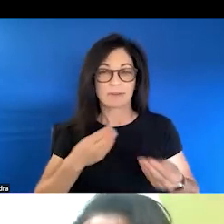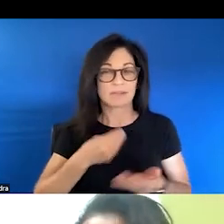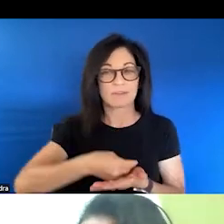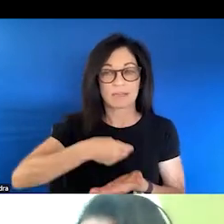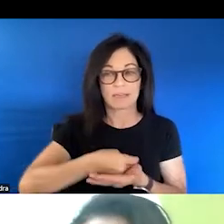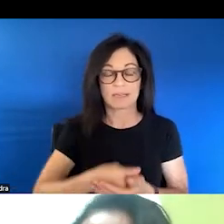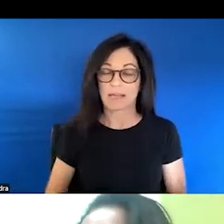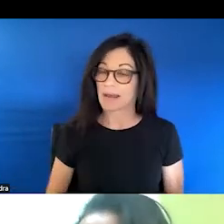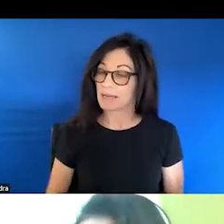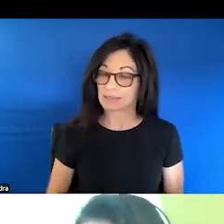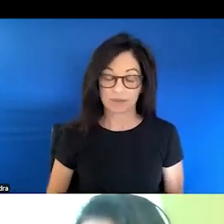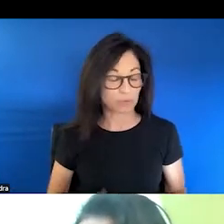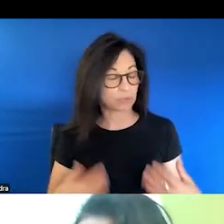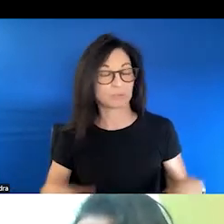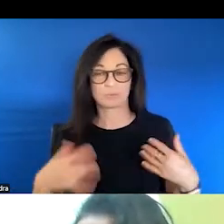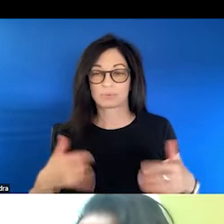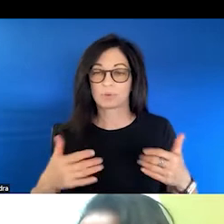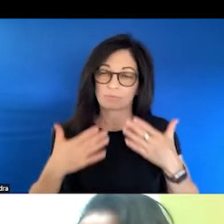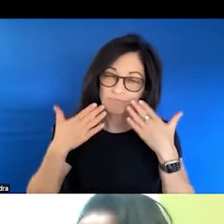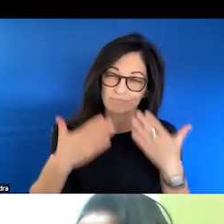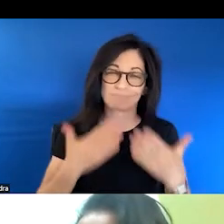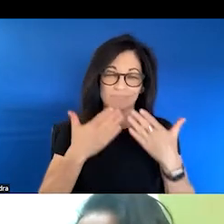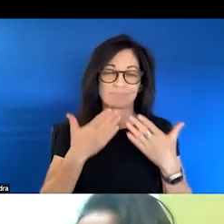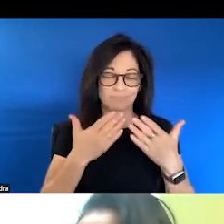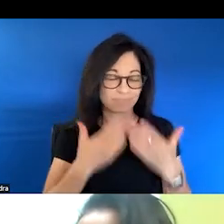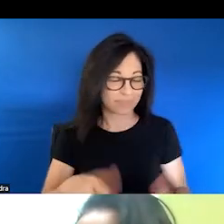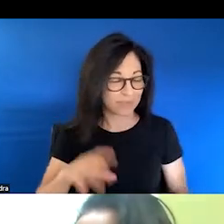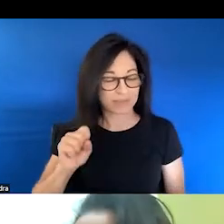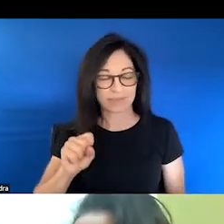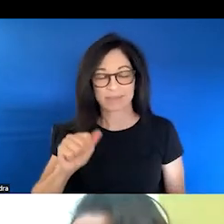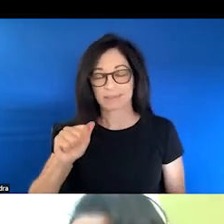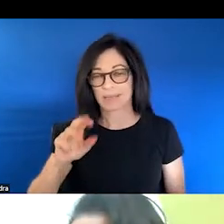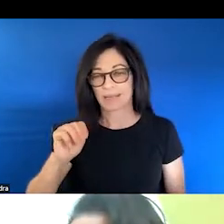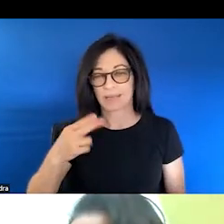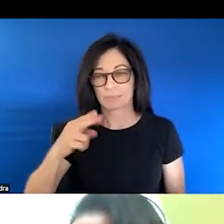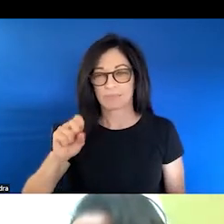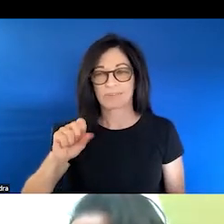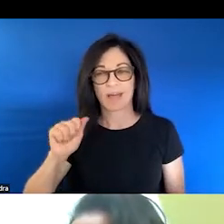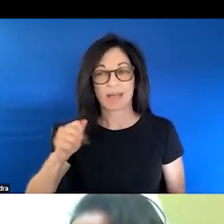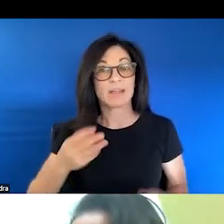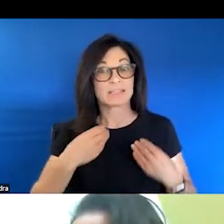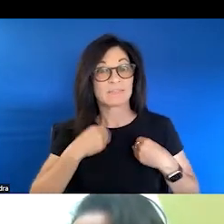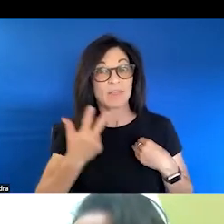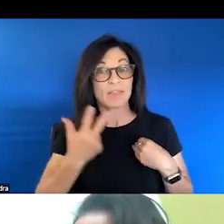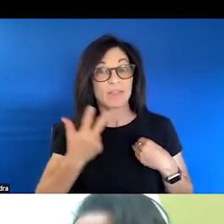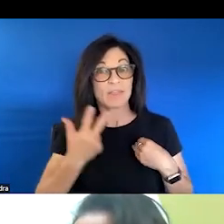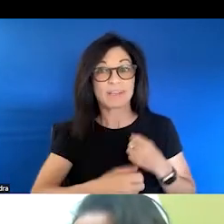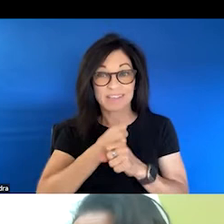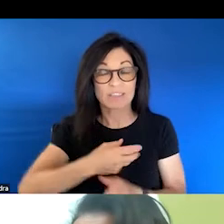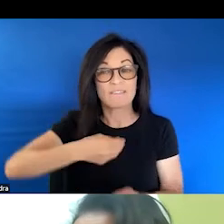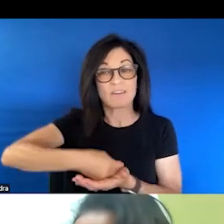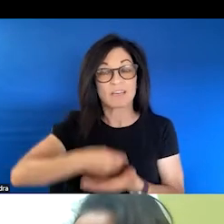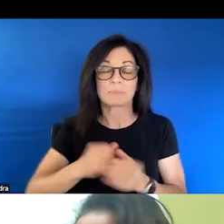say, huge shout out to Samsa, who has given us 3 years of funding to provide the